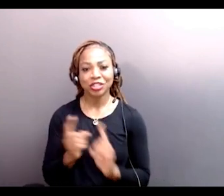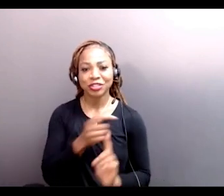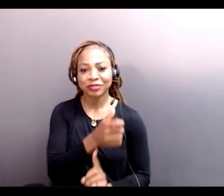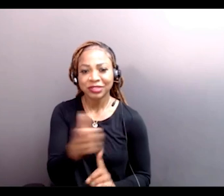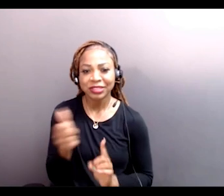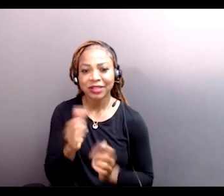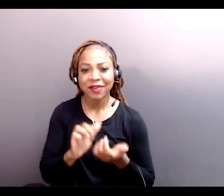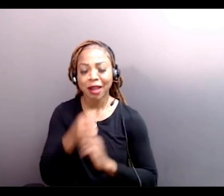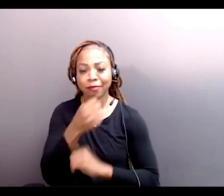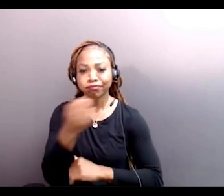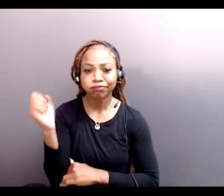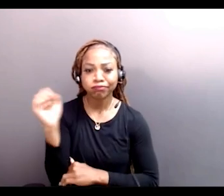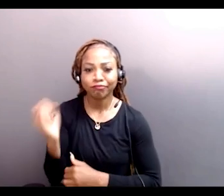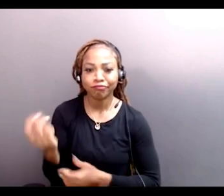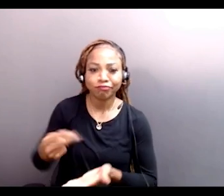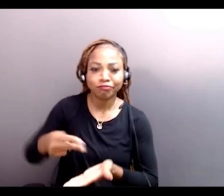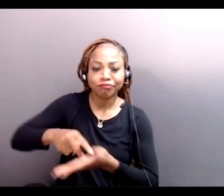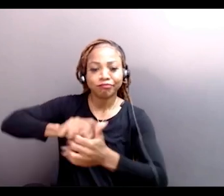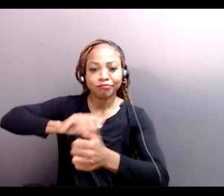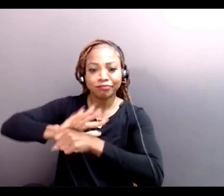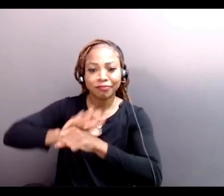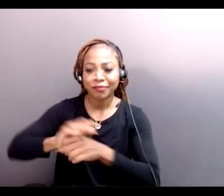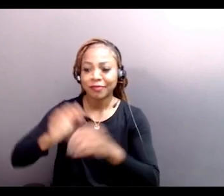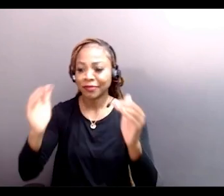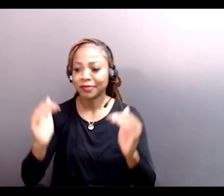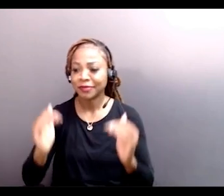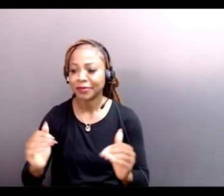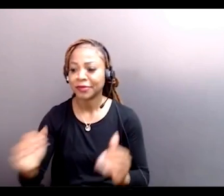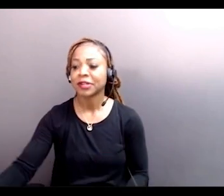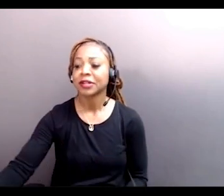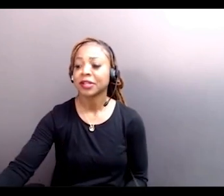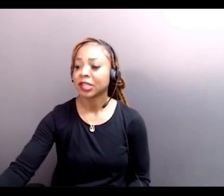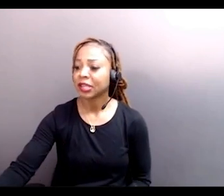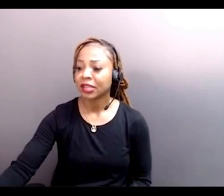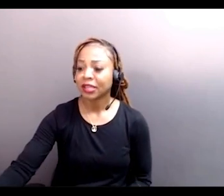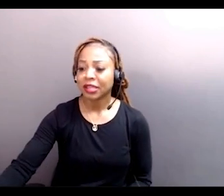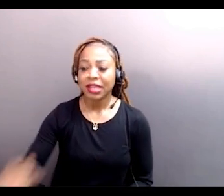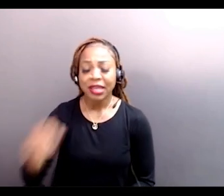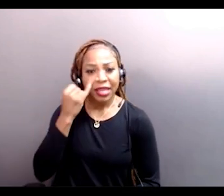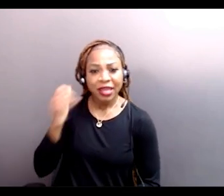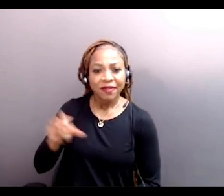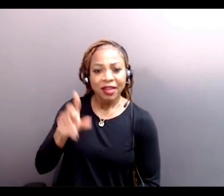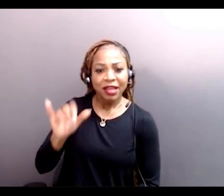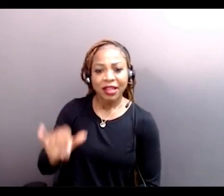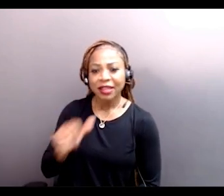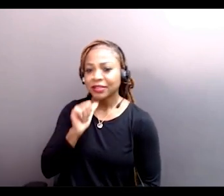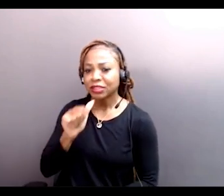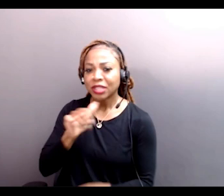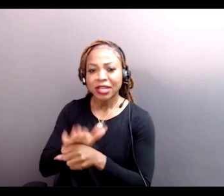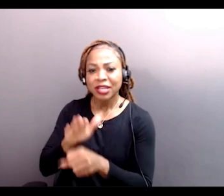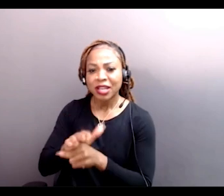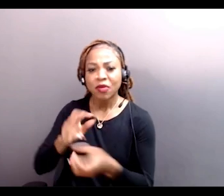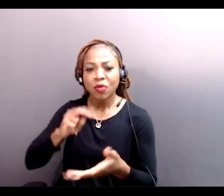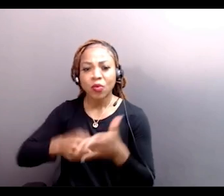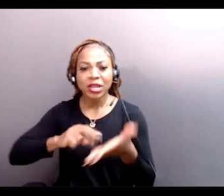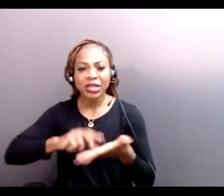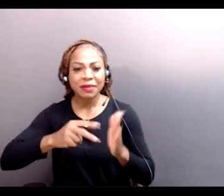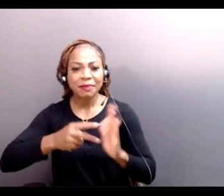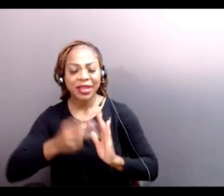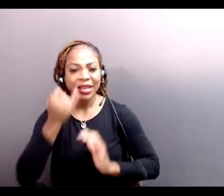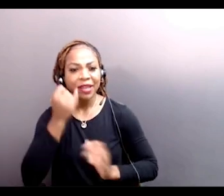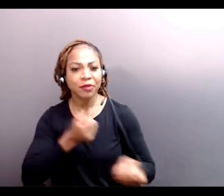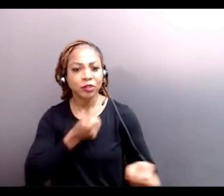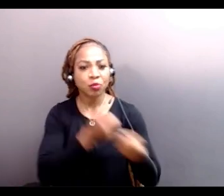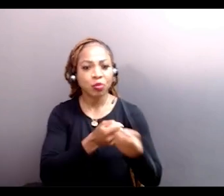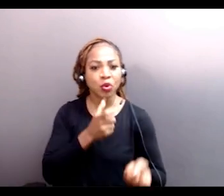action? Next slide, please. And when allyship is not enough, what does it mean to be an accomplice? And this is